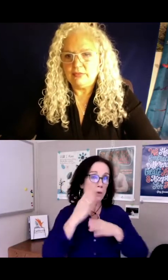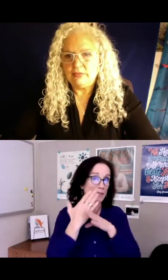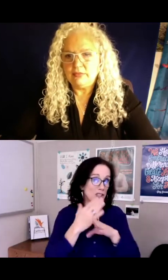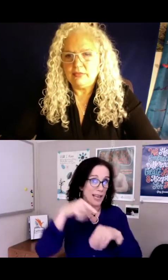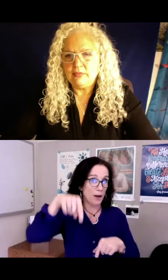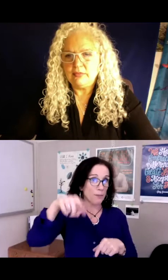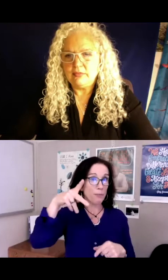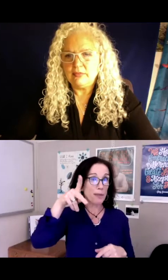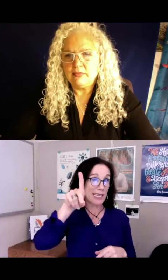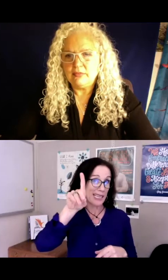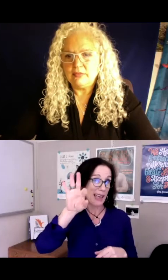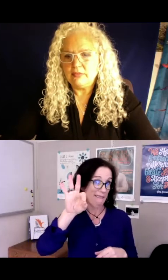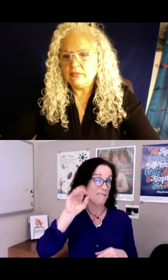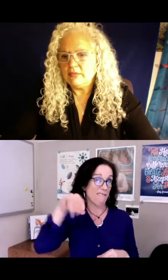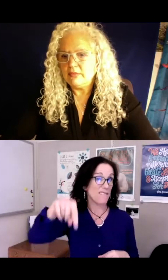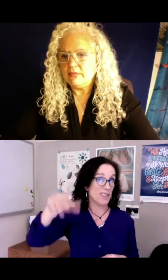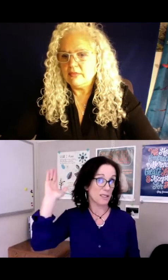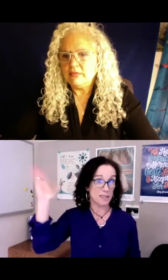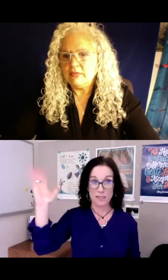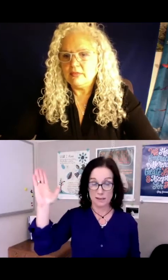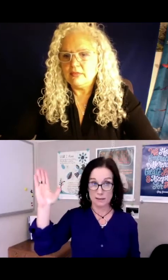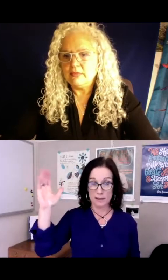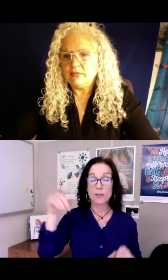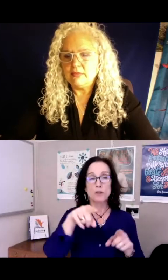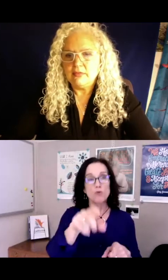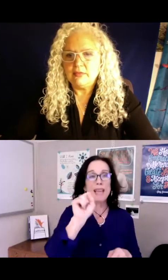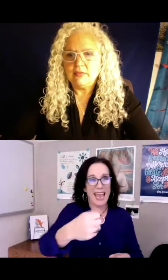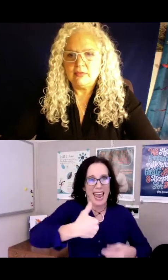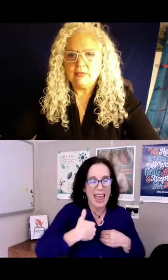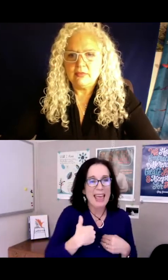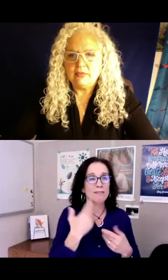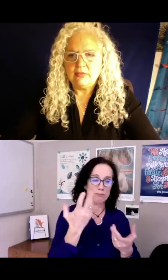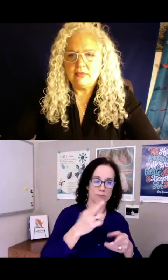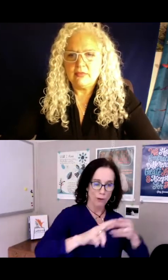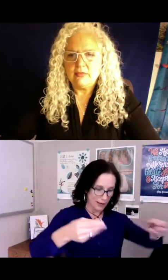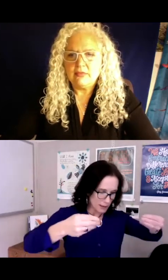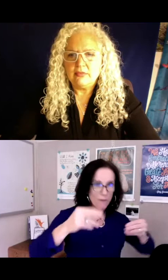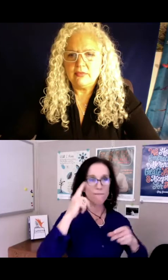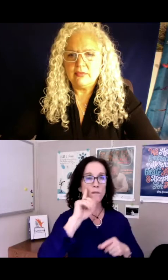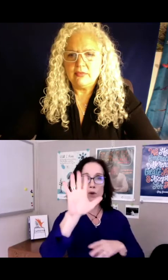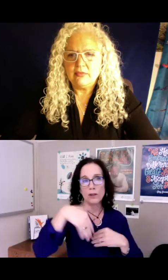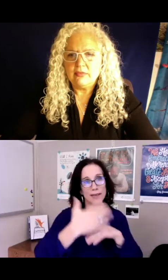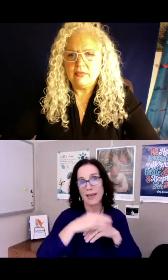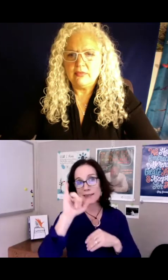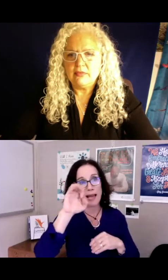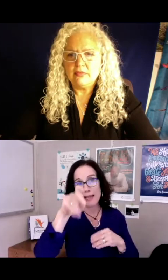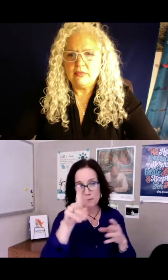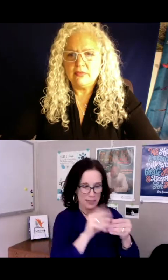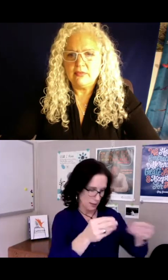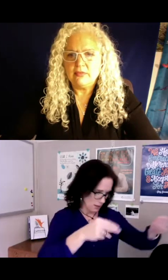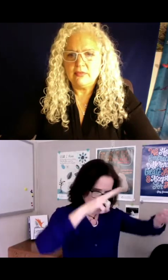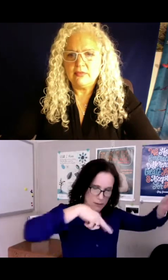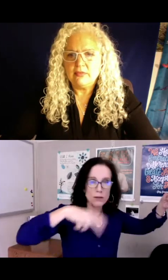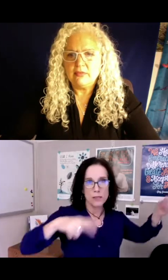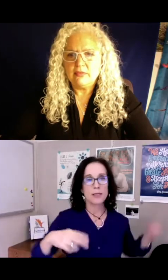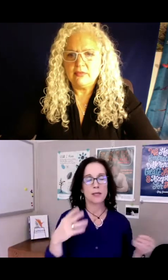little bit. So we will be sharing this PDF of this presentation so you can have that to review for